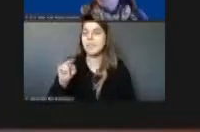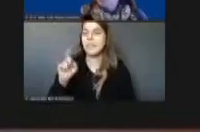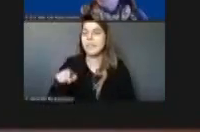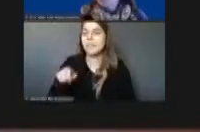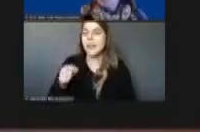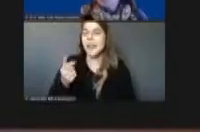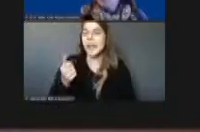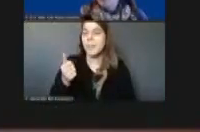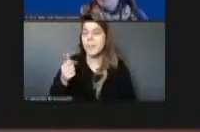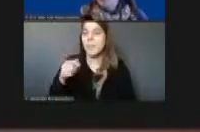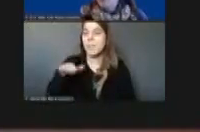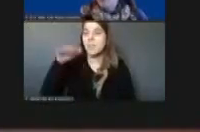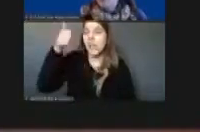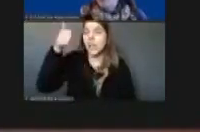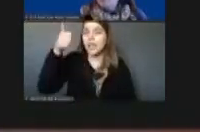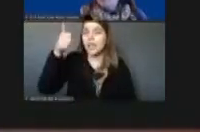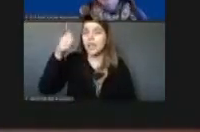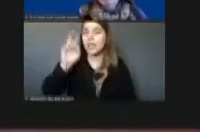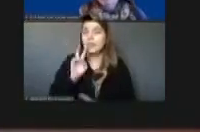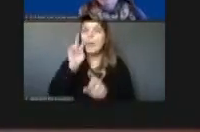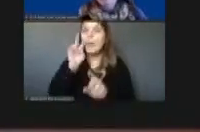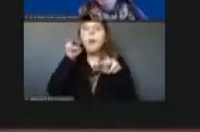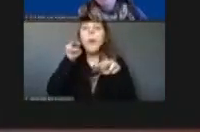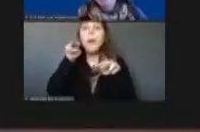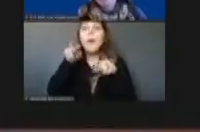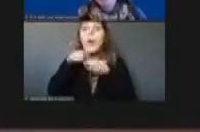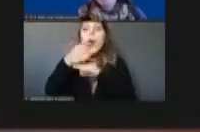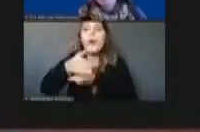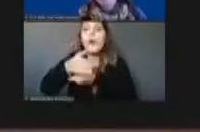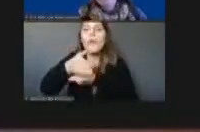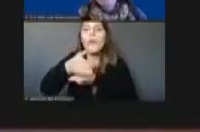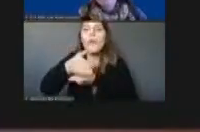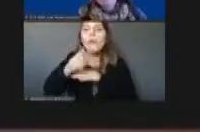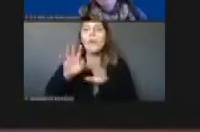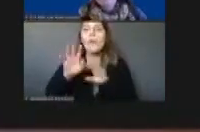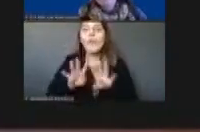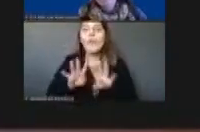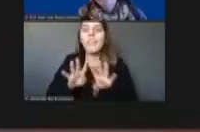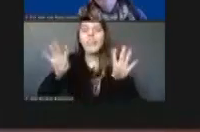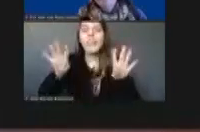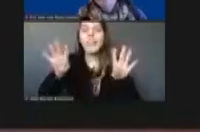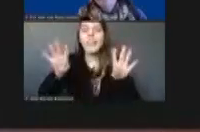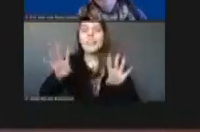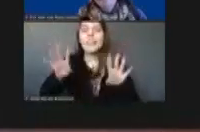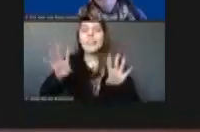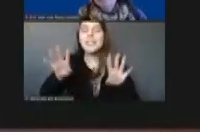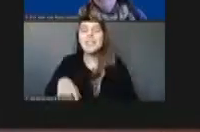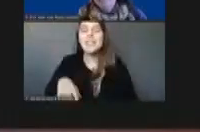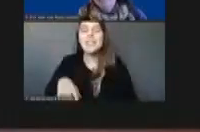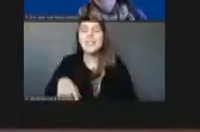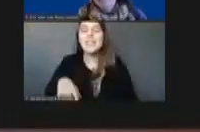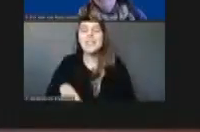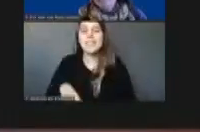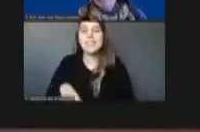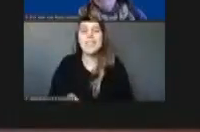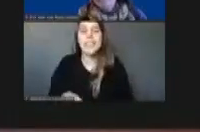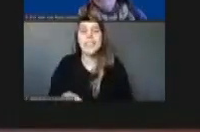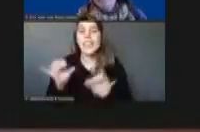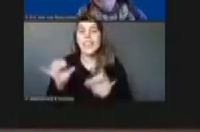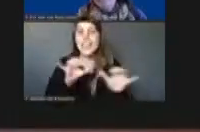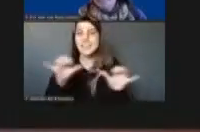to Tim the tool man, and then you can go the same thing with on the front. So you can come all the way up in the front, 6 foot allowed. Okay, that makes